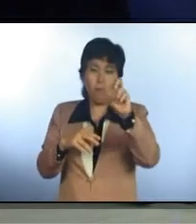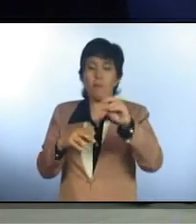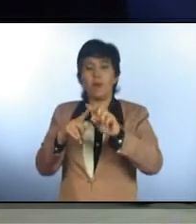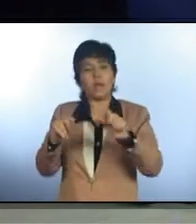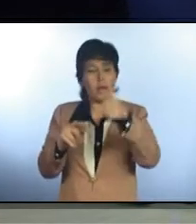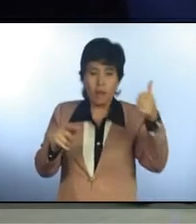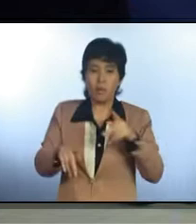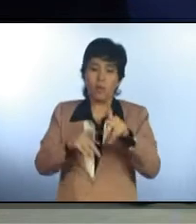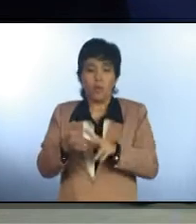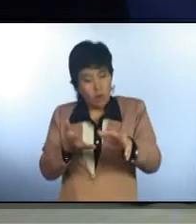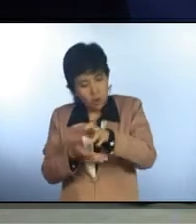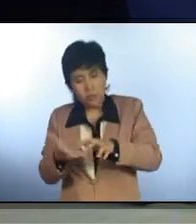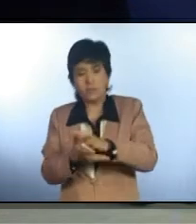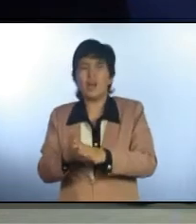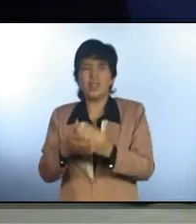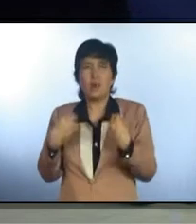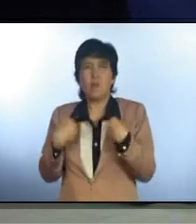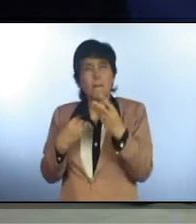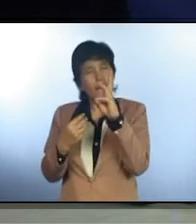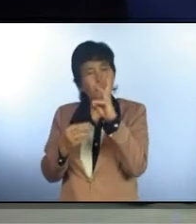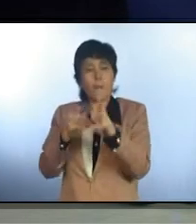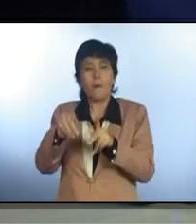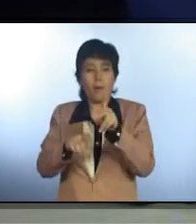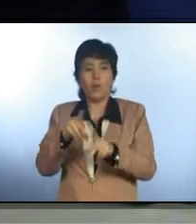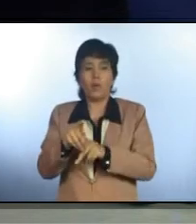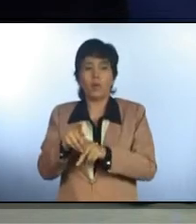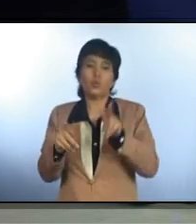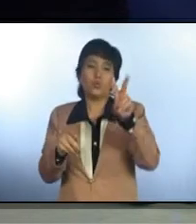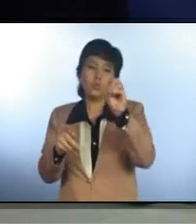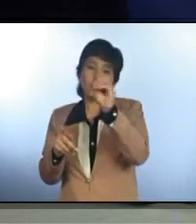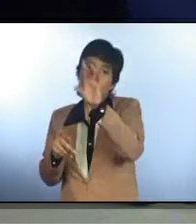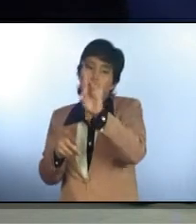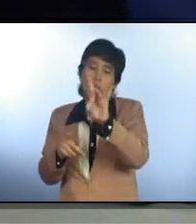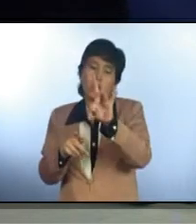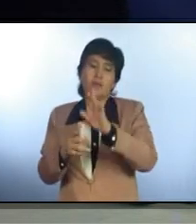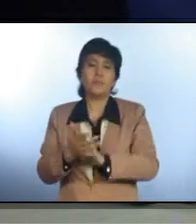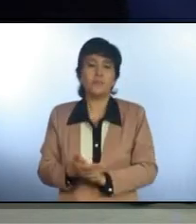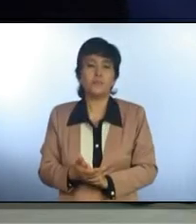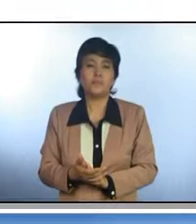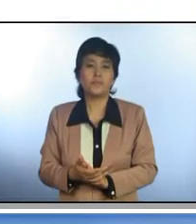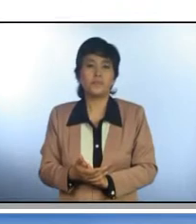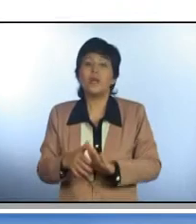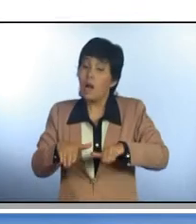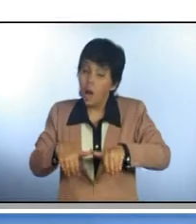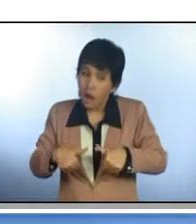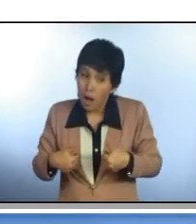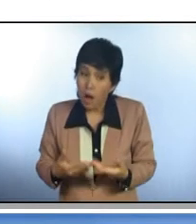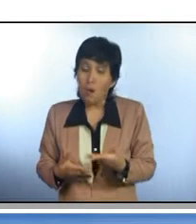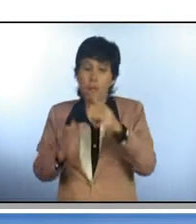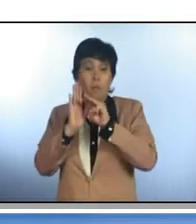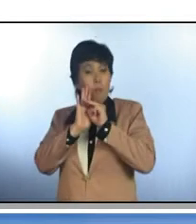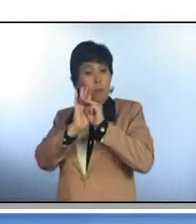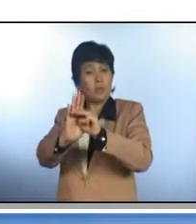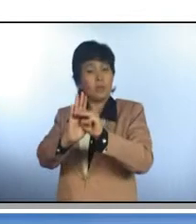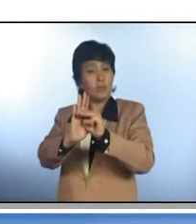of people. Yeah, more than 6 people. Now, in 2008. Now, the first thing, the model